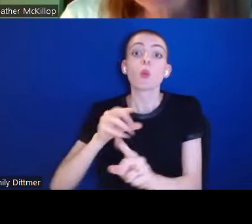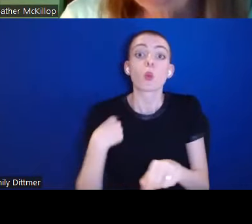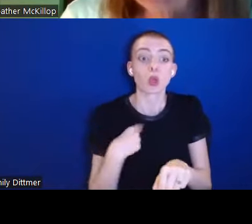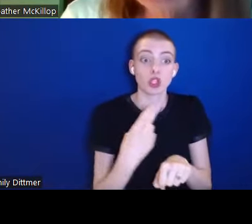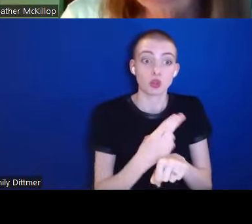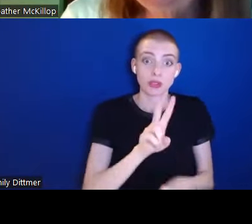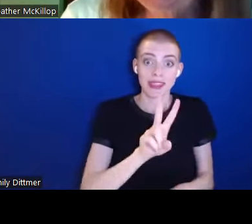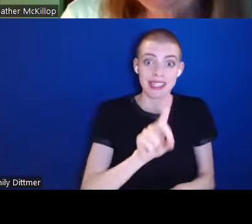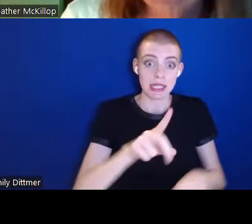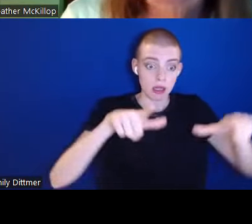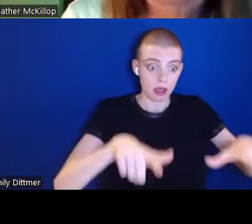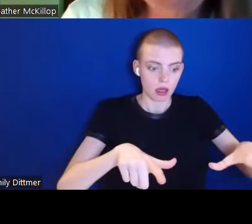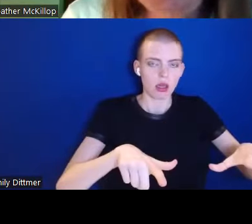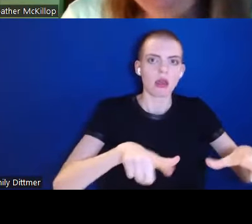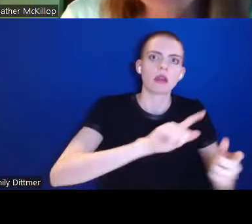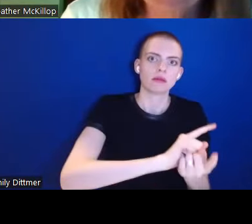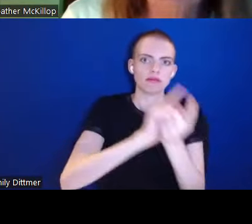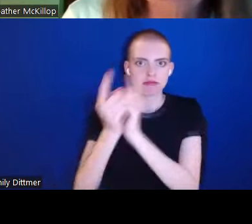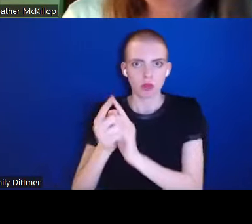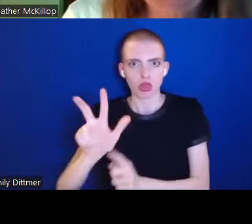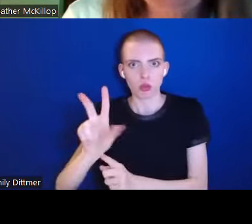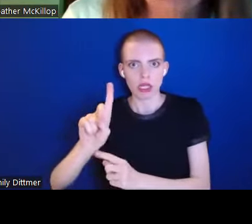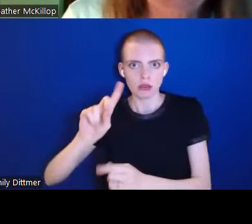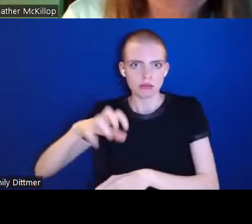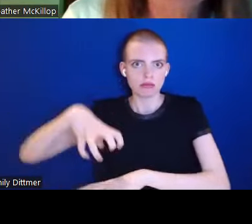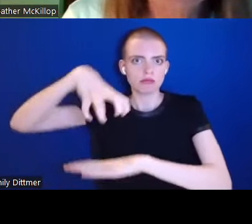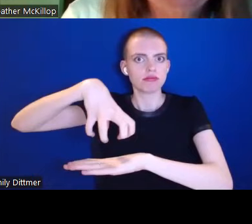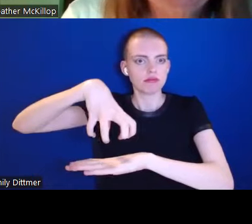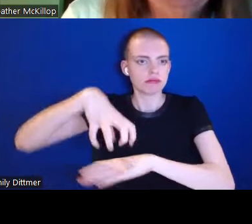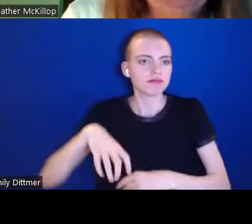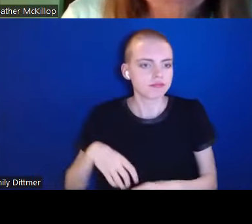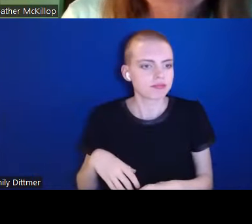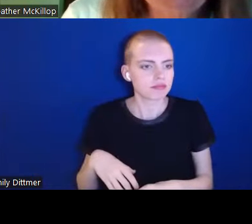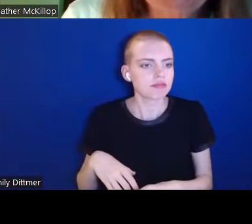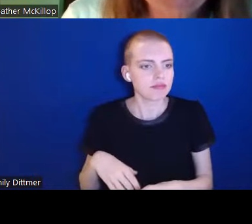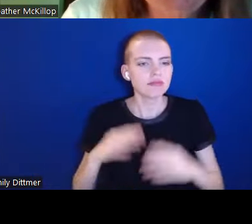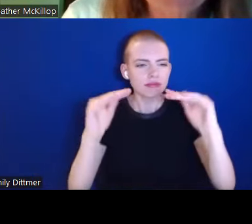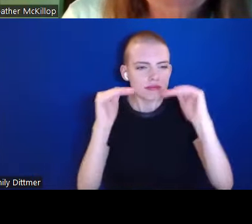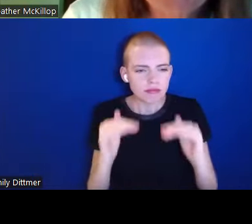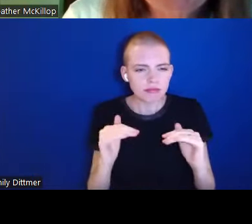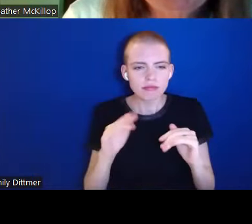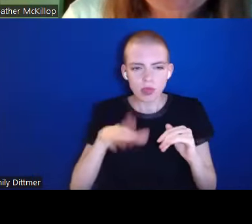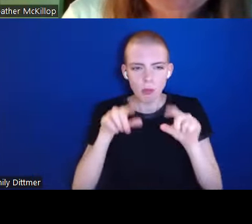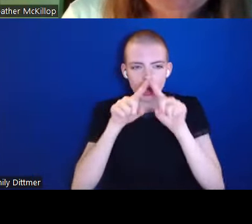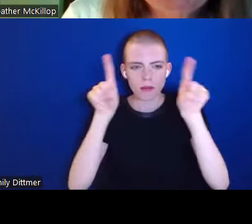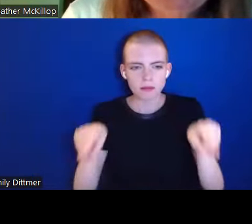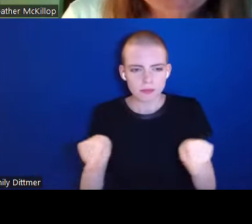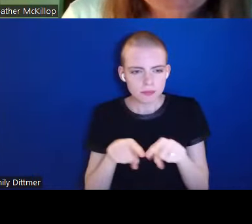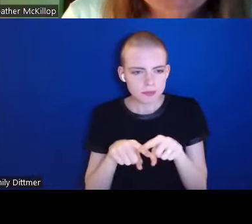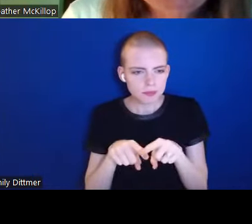GIS from GeoMedia Intergraph GIS. And here's a